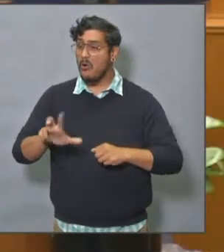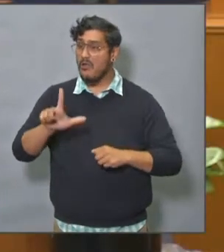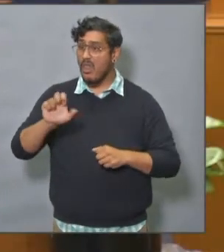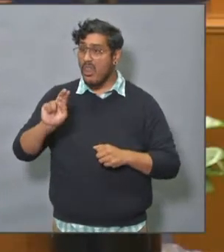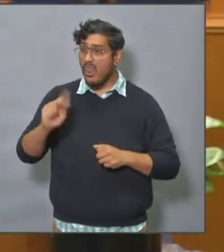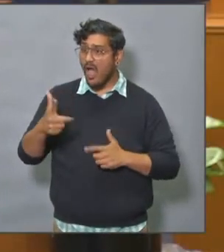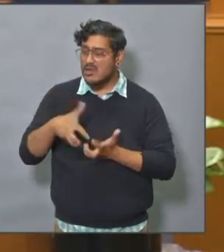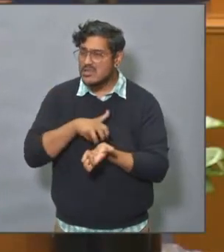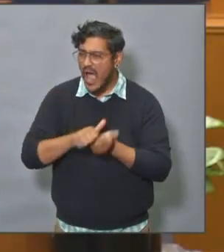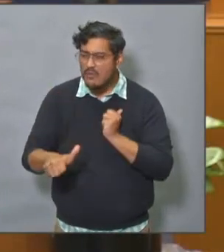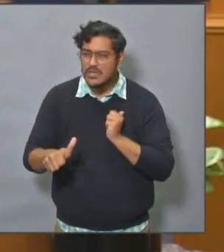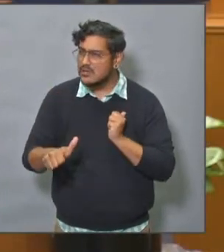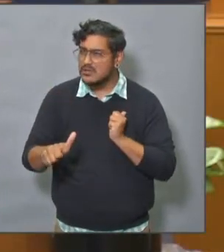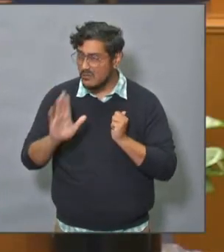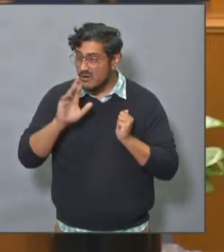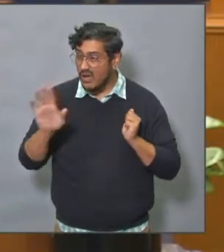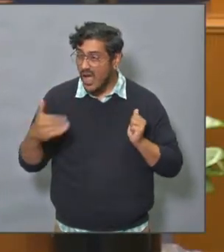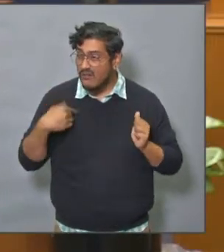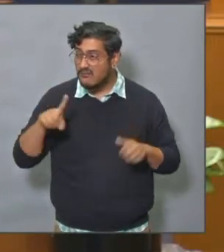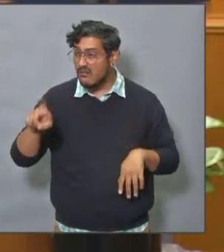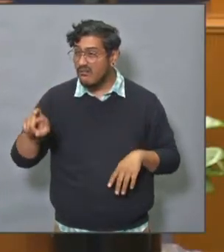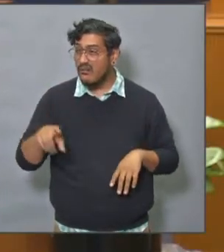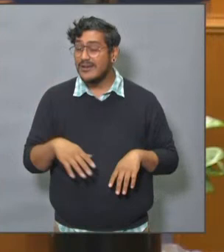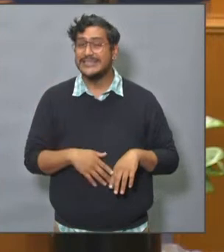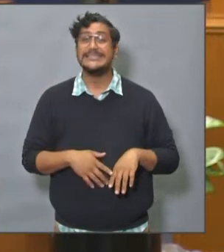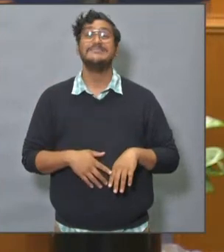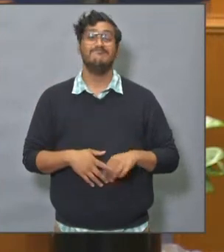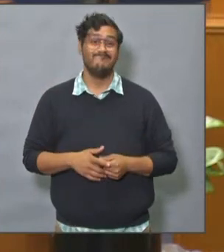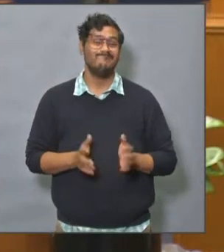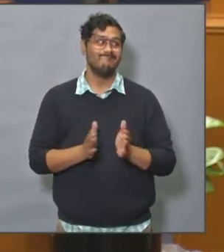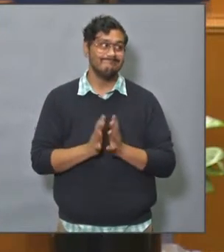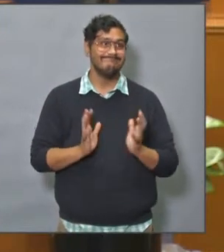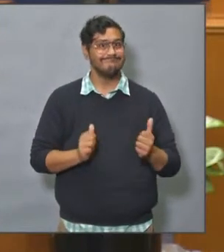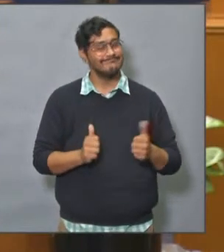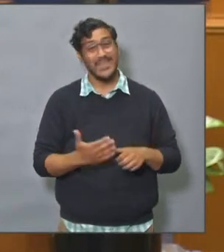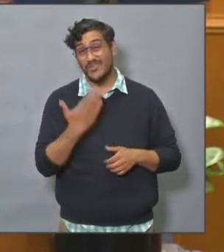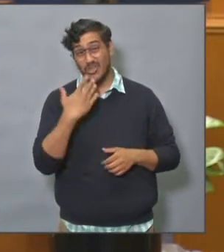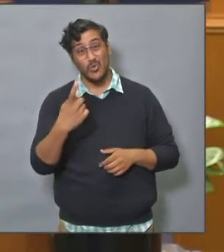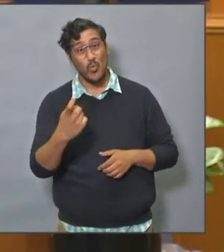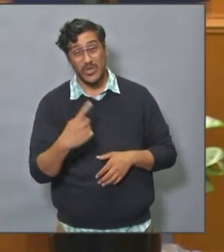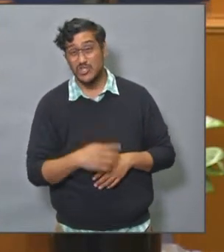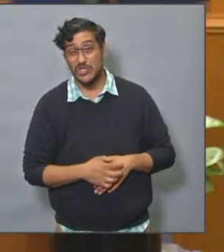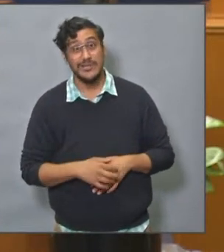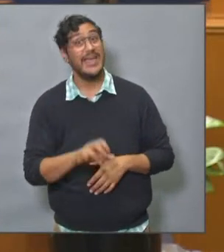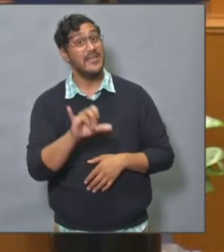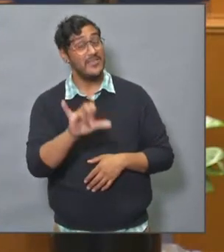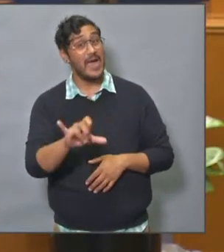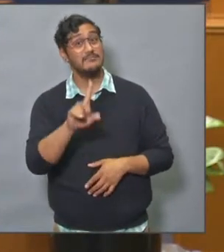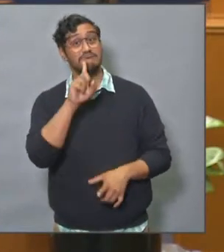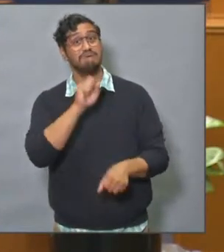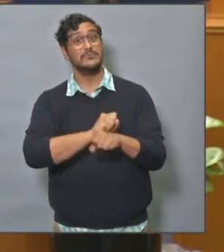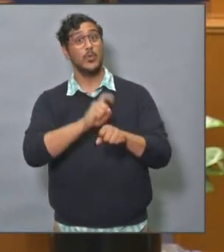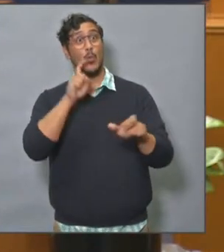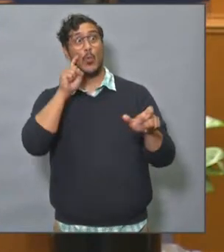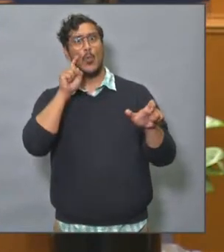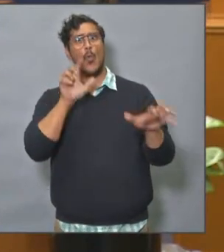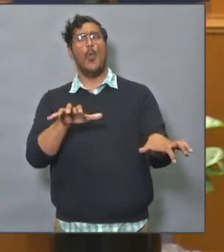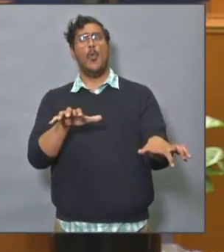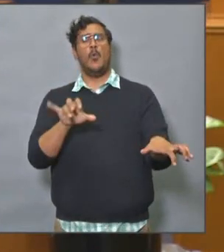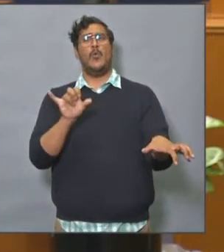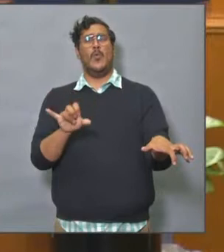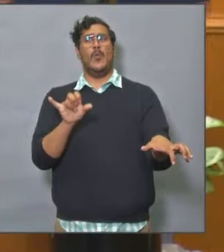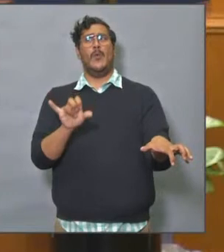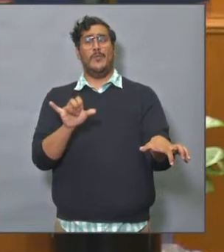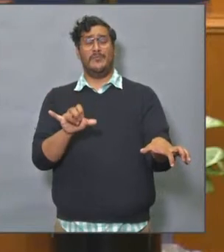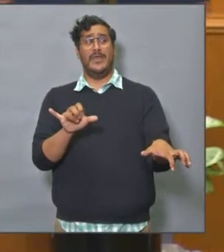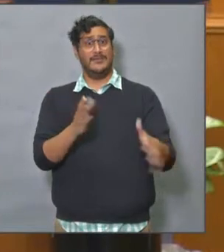Sure, it's such a good question. I think it's such a stark reminder of the fact that, people may in fact recover in